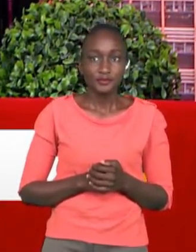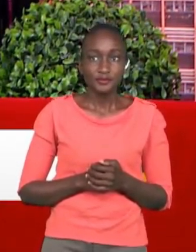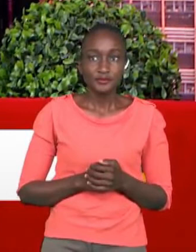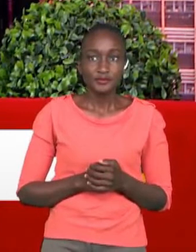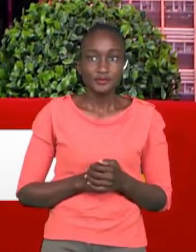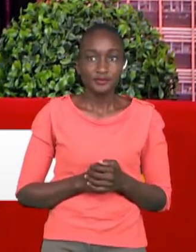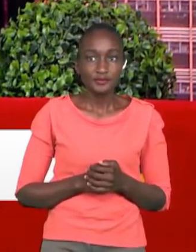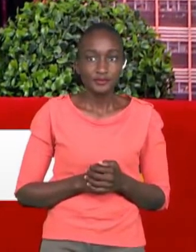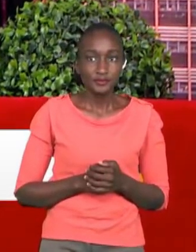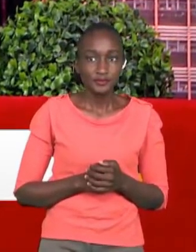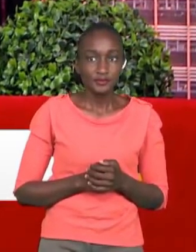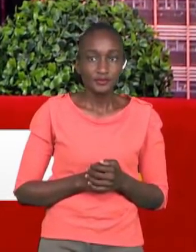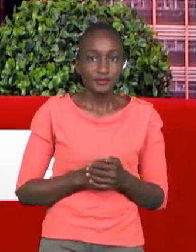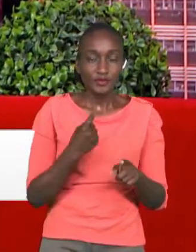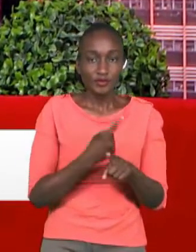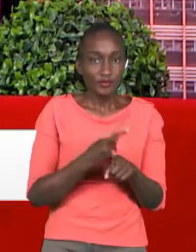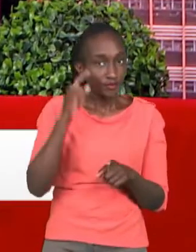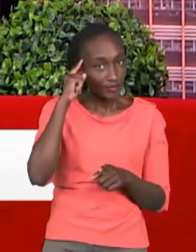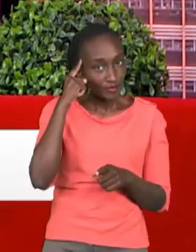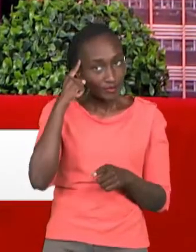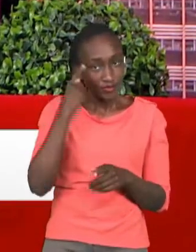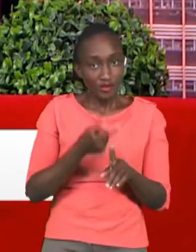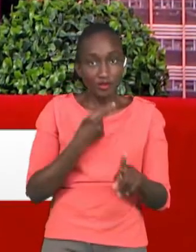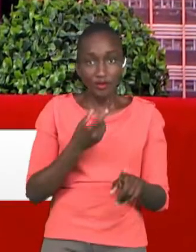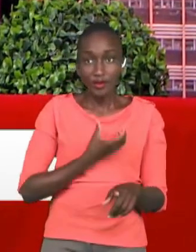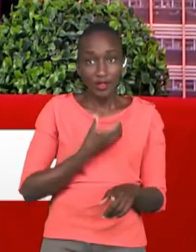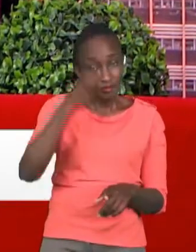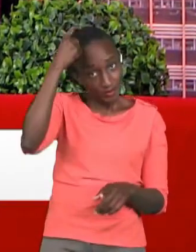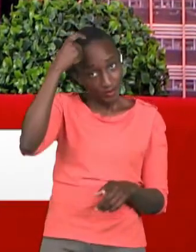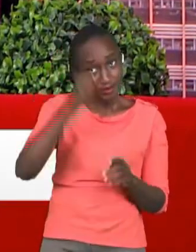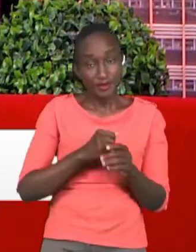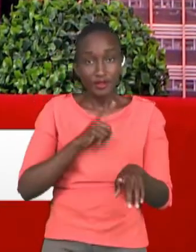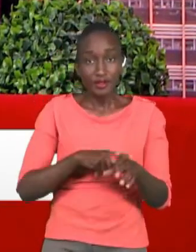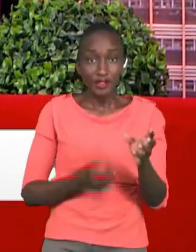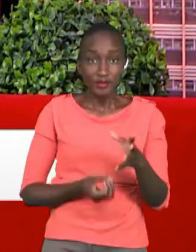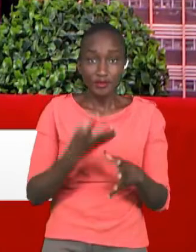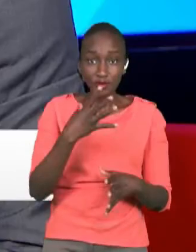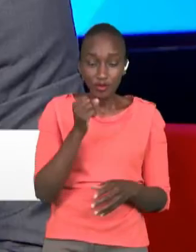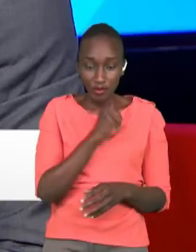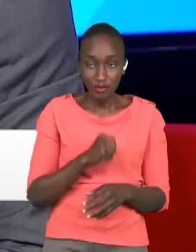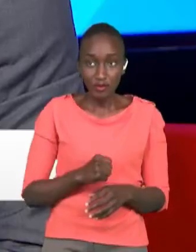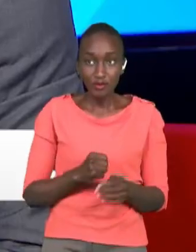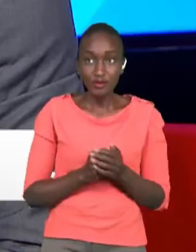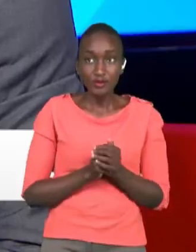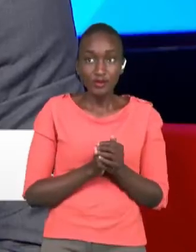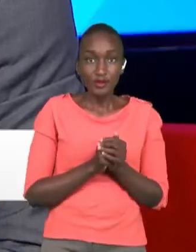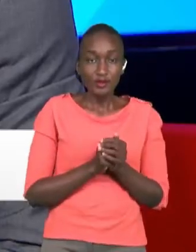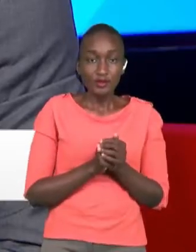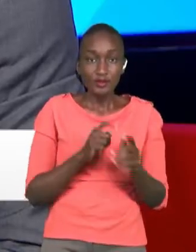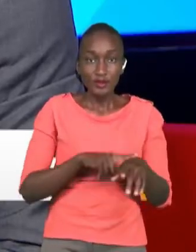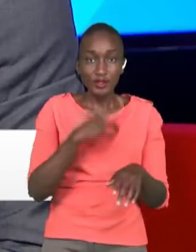are coming out of our brain. Mm-hmm. It tones up. Mm-hmm. As you grow old, at the age of 55 or